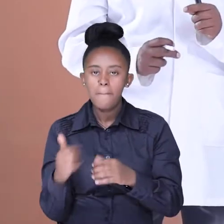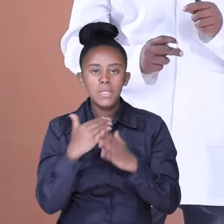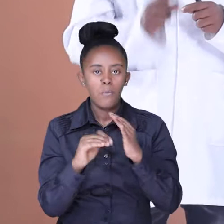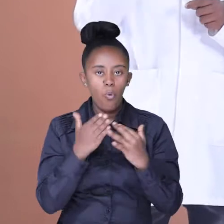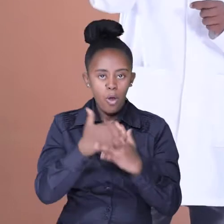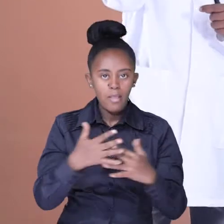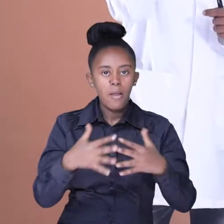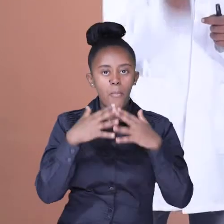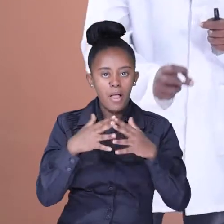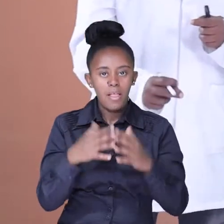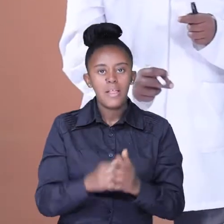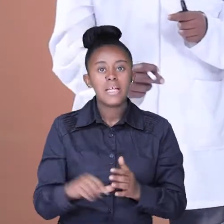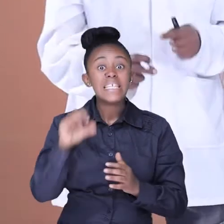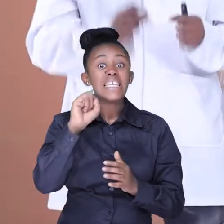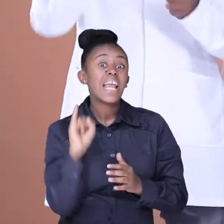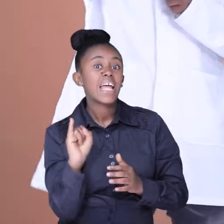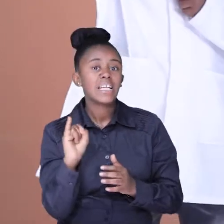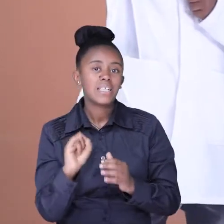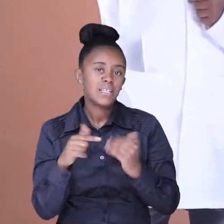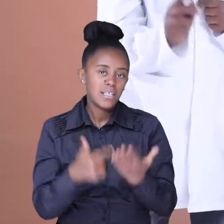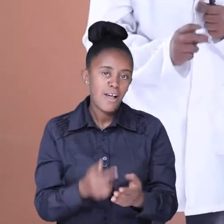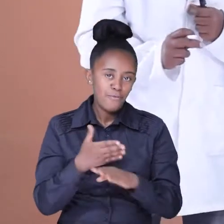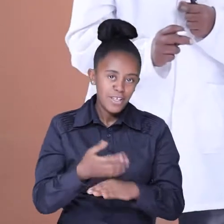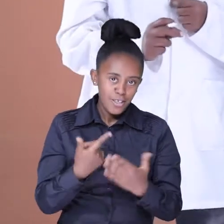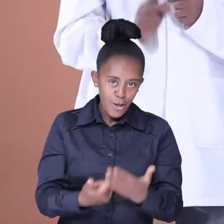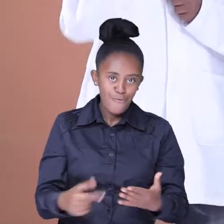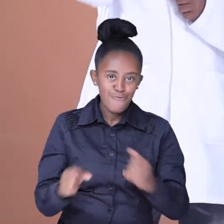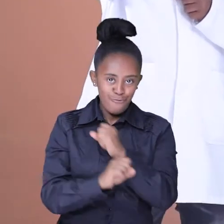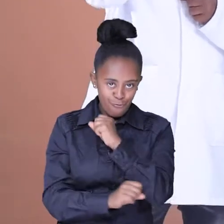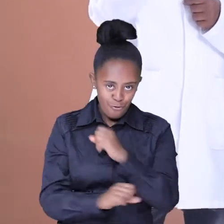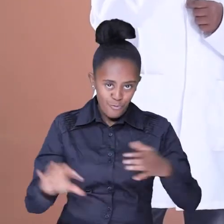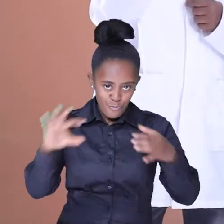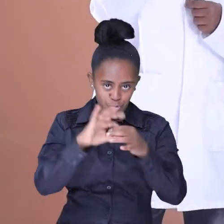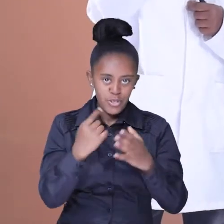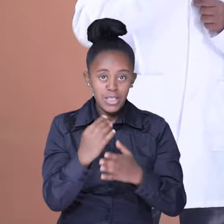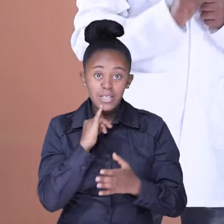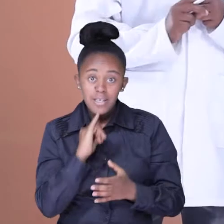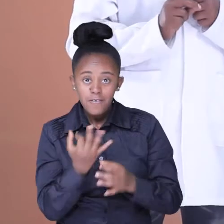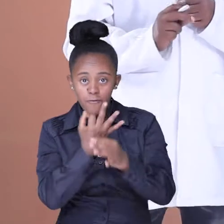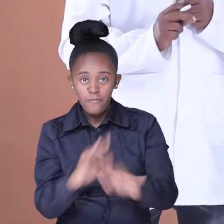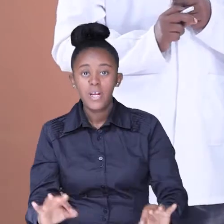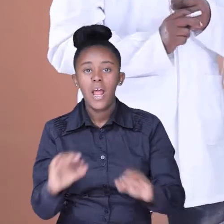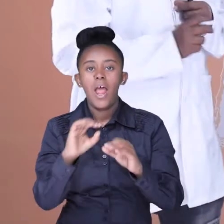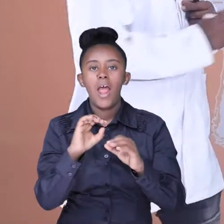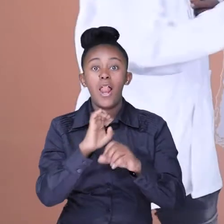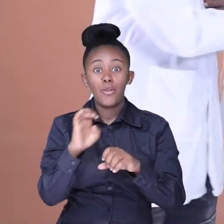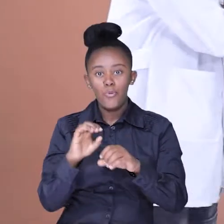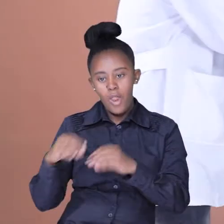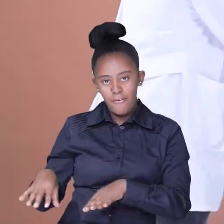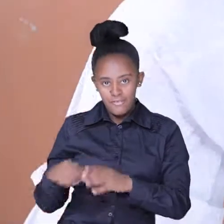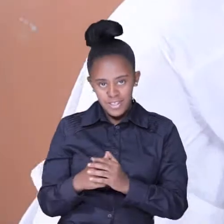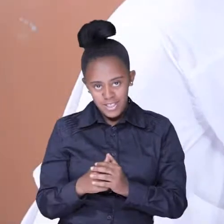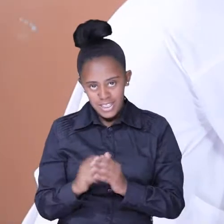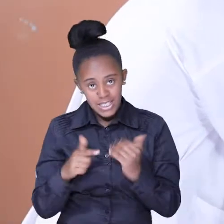semiconductor material, for example silicon, after they form bonding, there is one free electron is left.